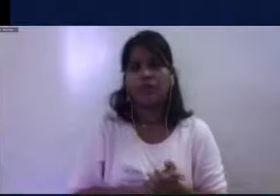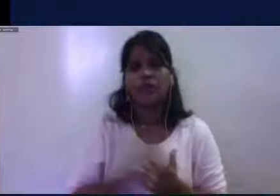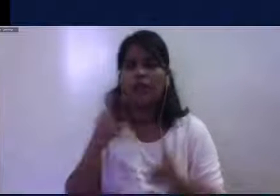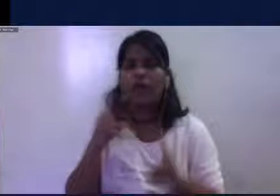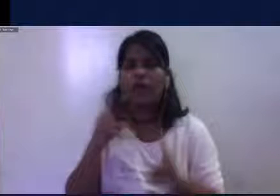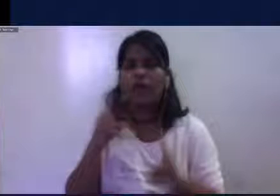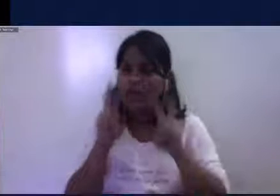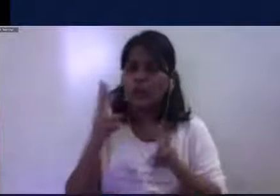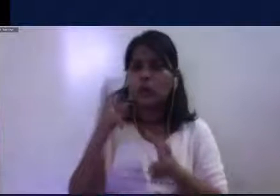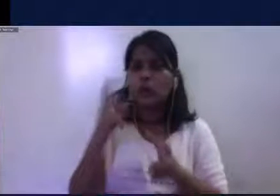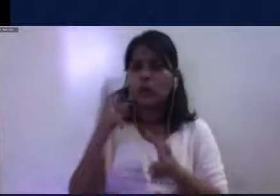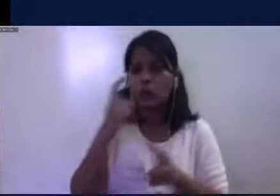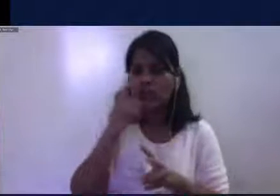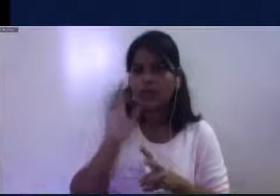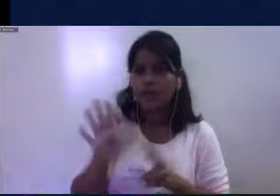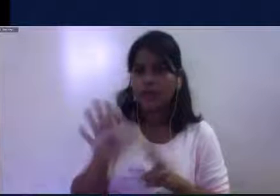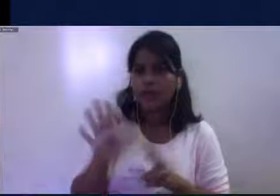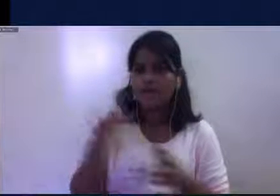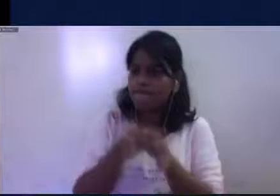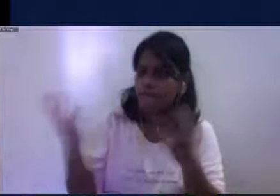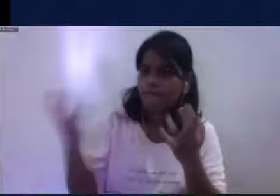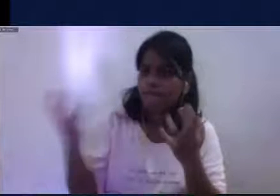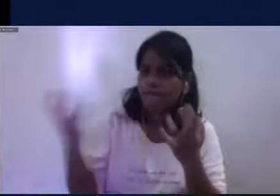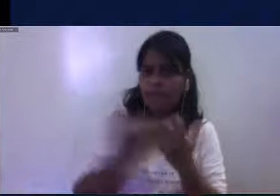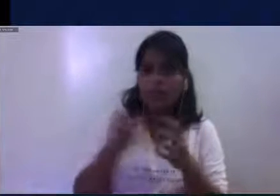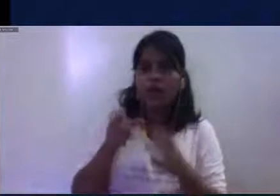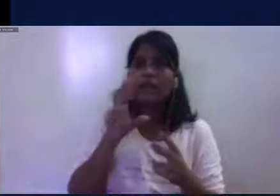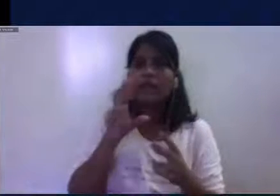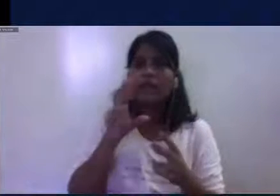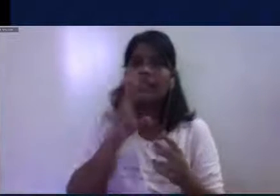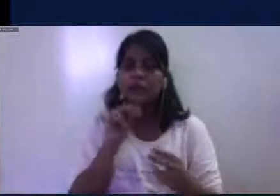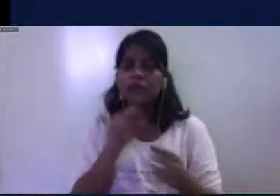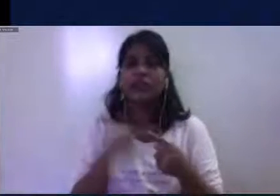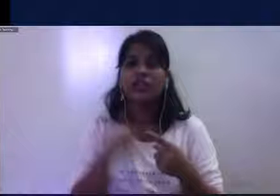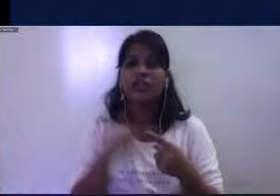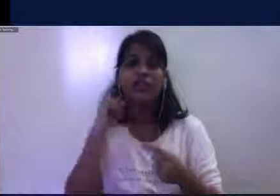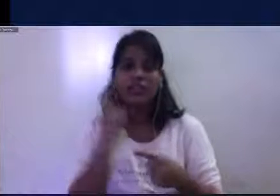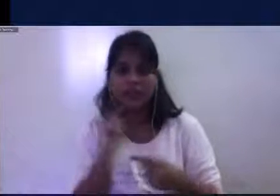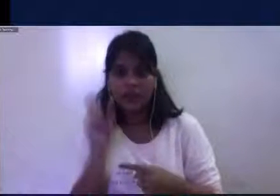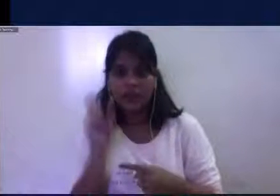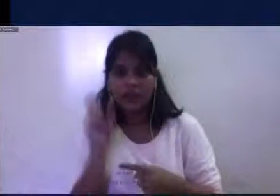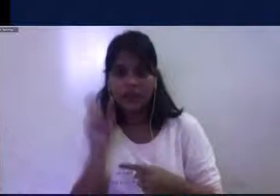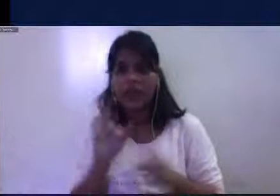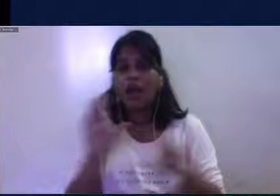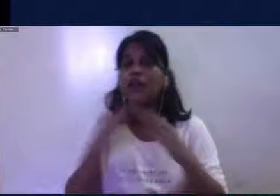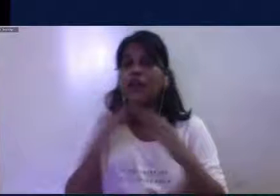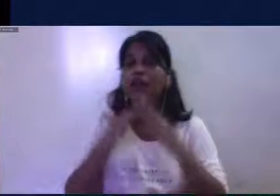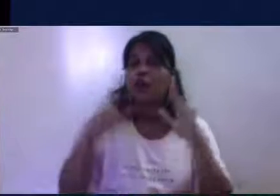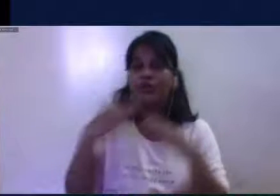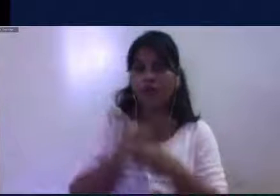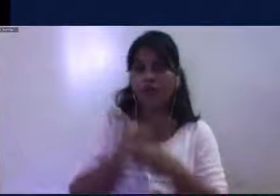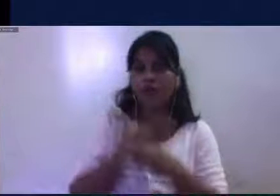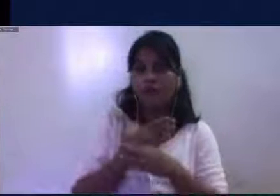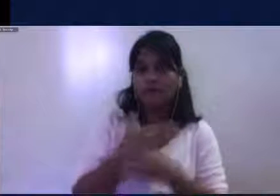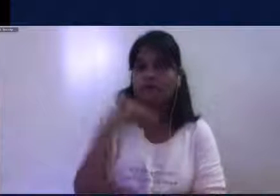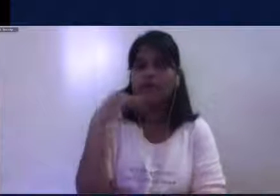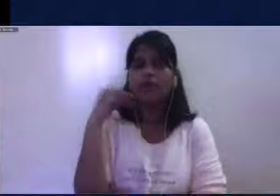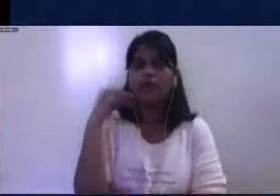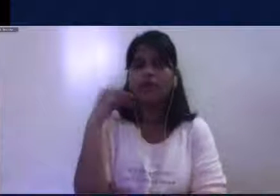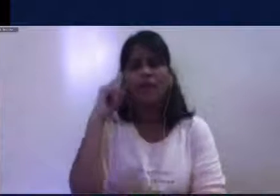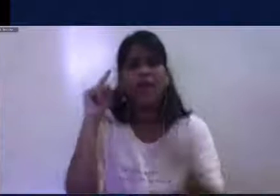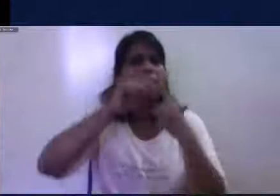are 2 ladies who actually fit that bill of being speech and hearing impaired and being housewives. The target that